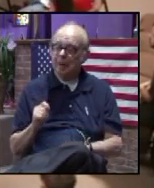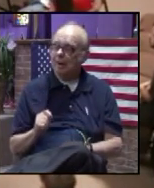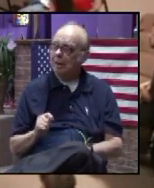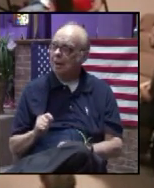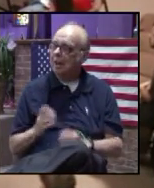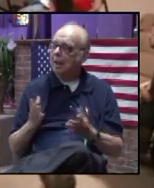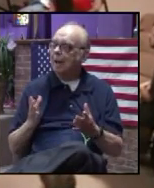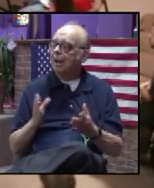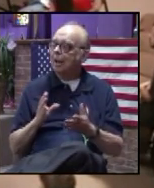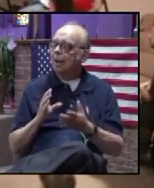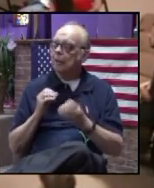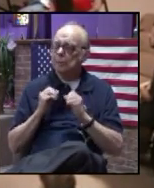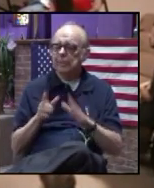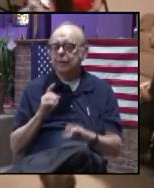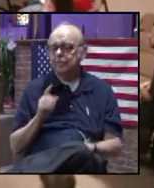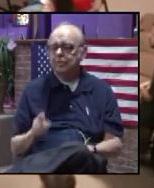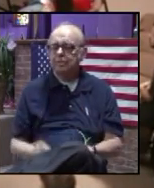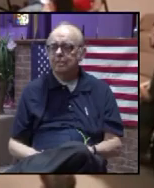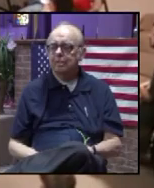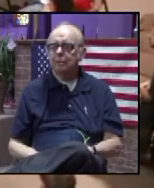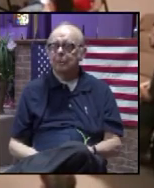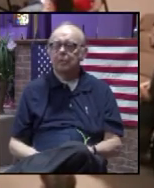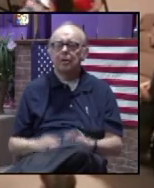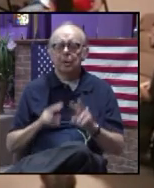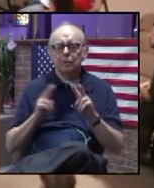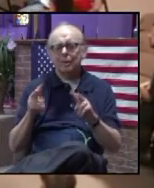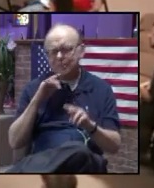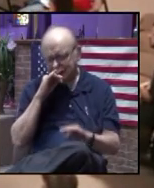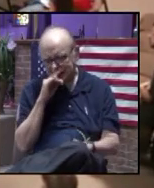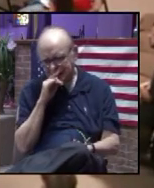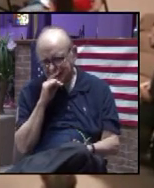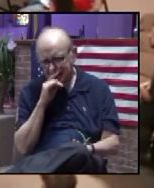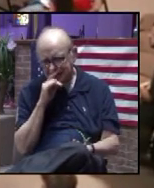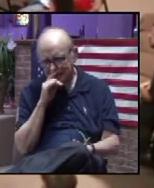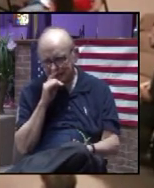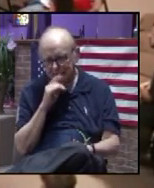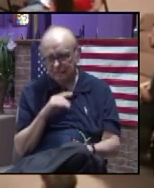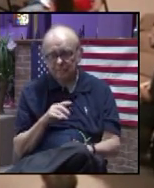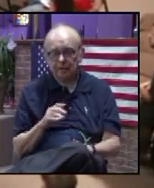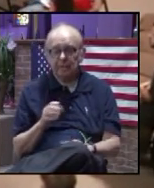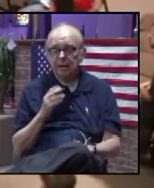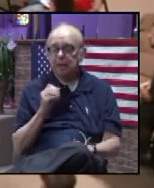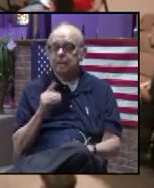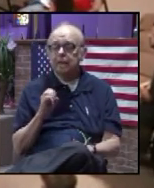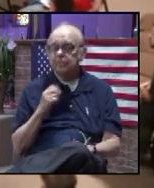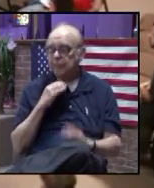How much did it bless you to watch those little kids? Oh, it was great.